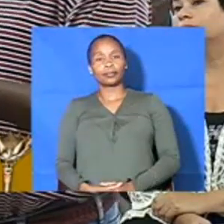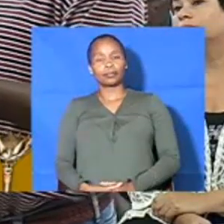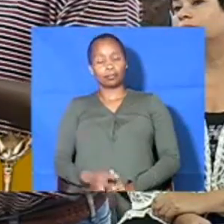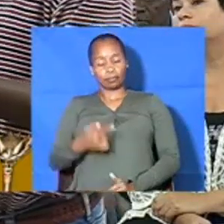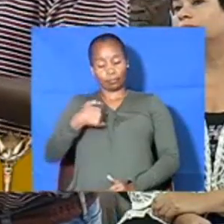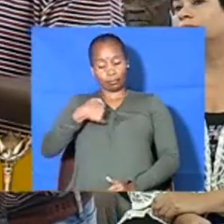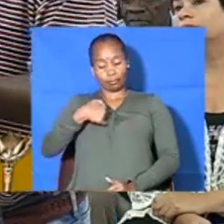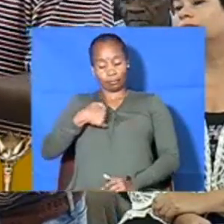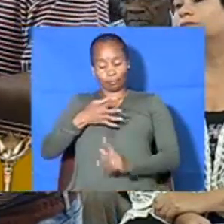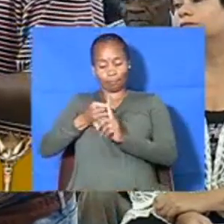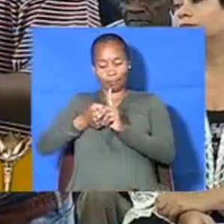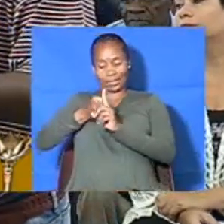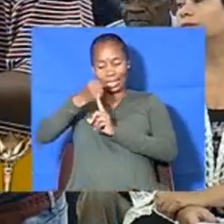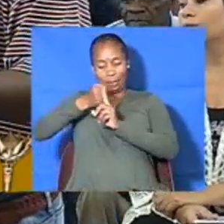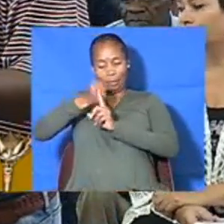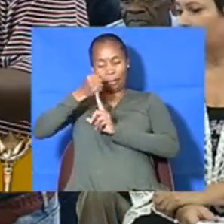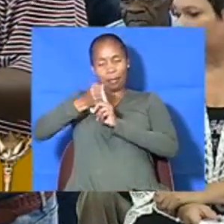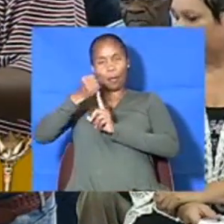Sanchiborius botam.